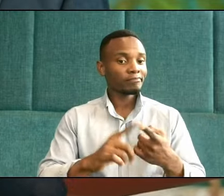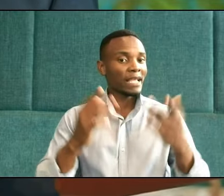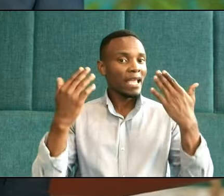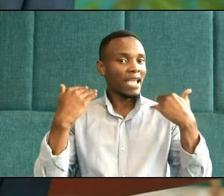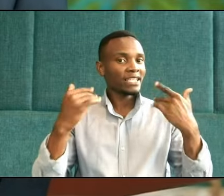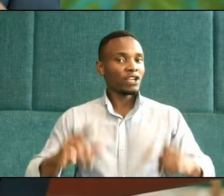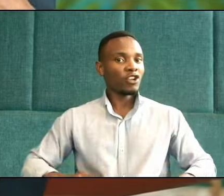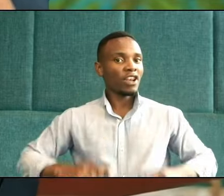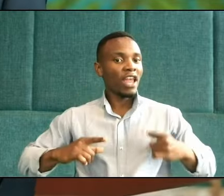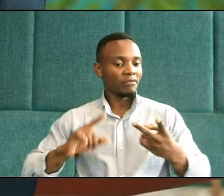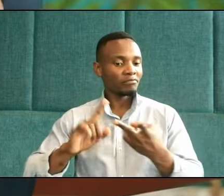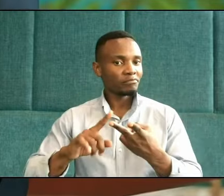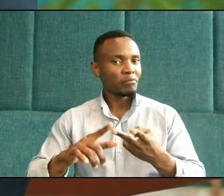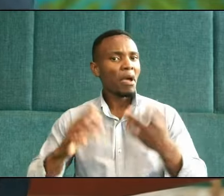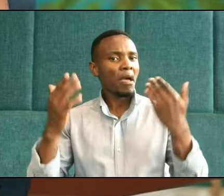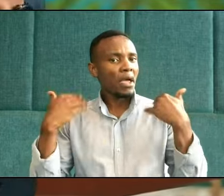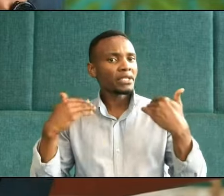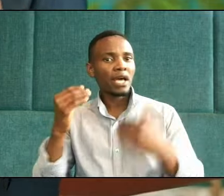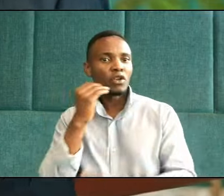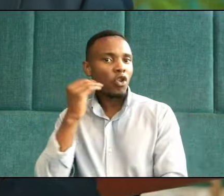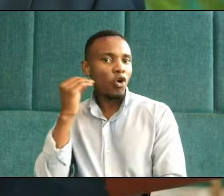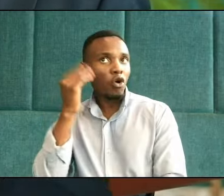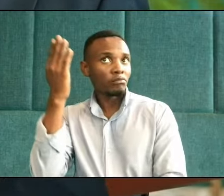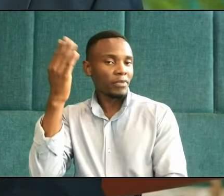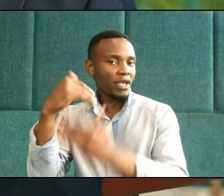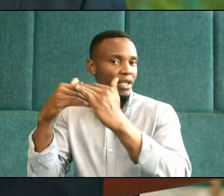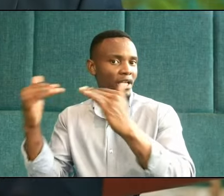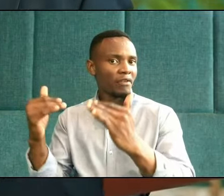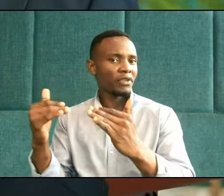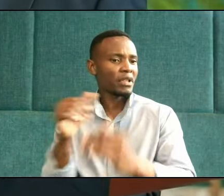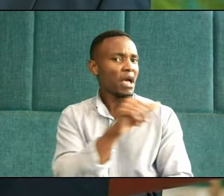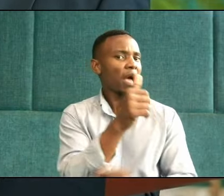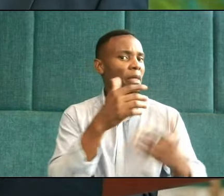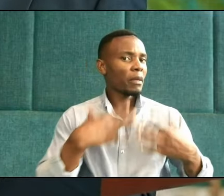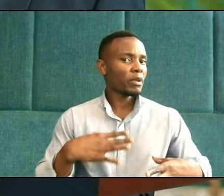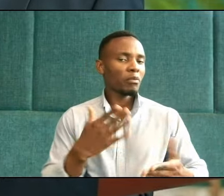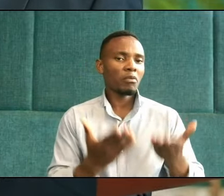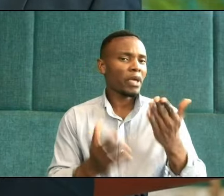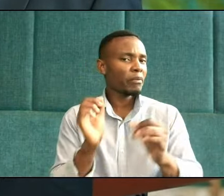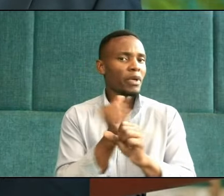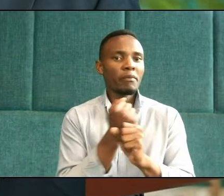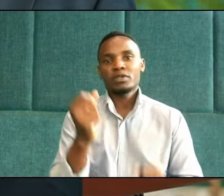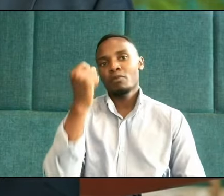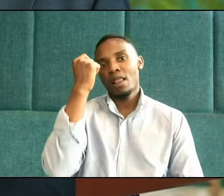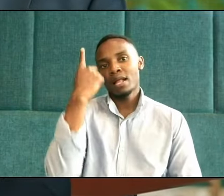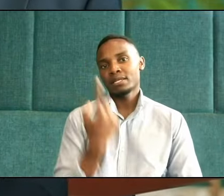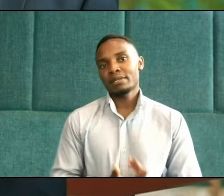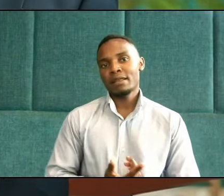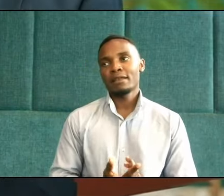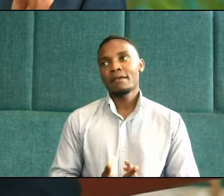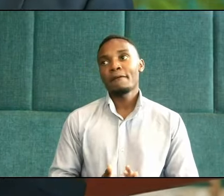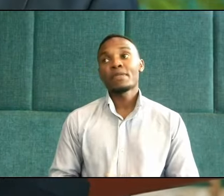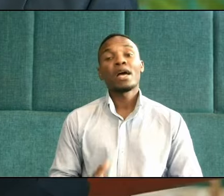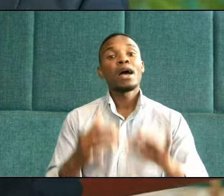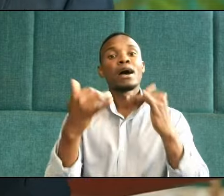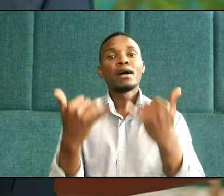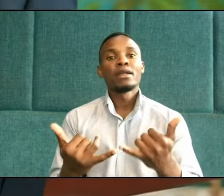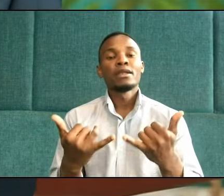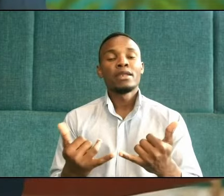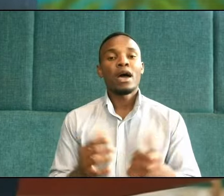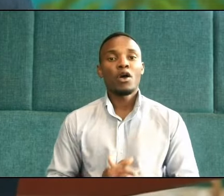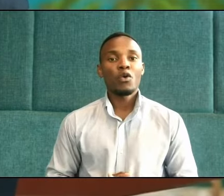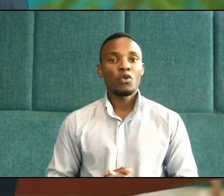home. You have what people cannot understand. We are now in